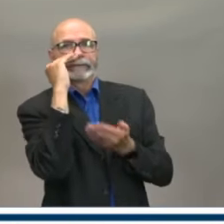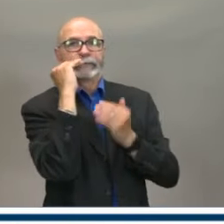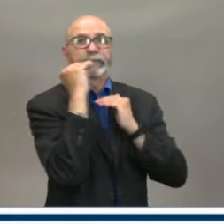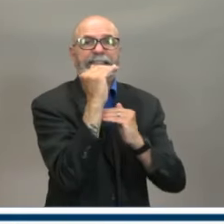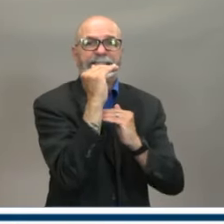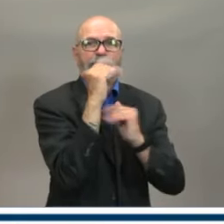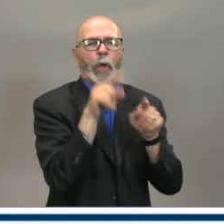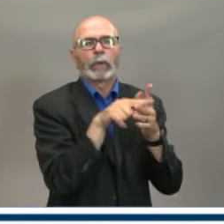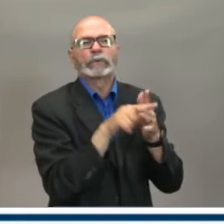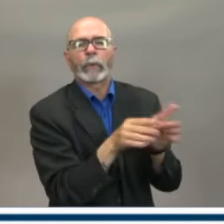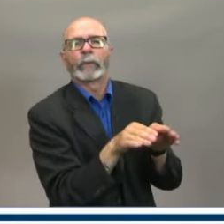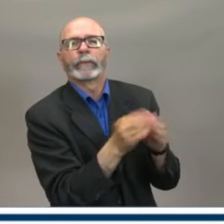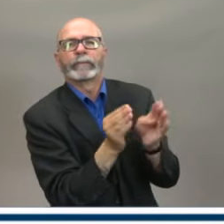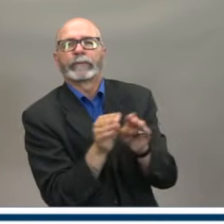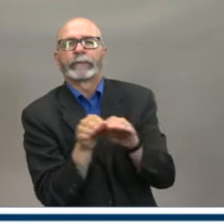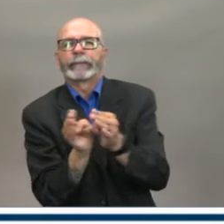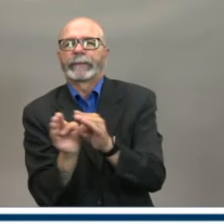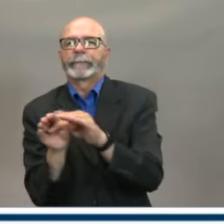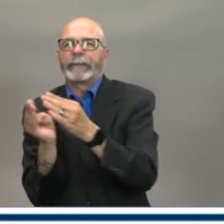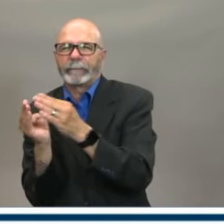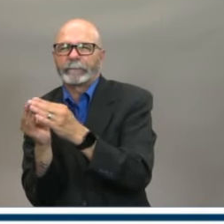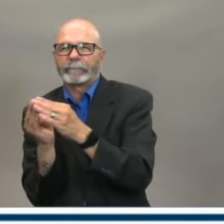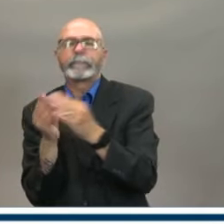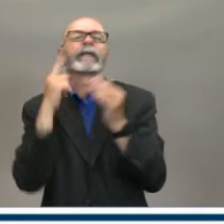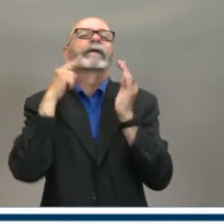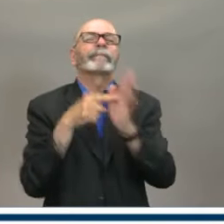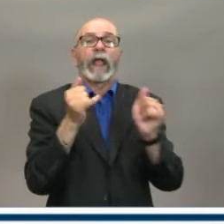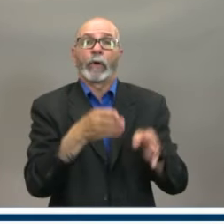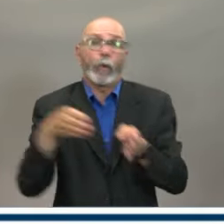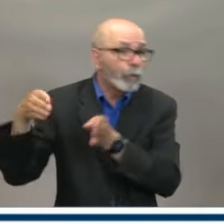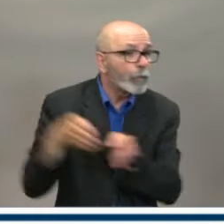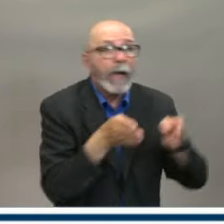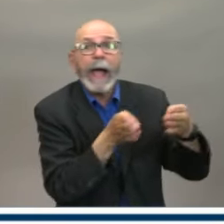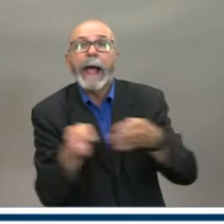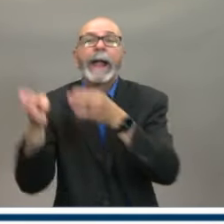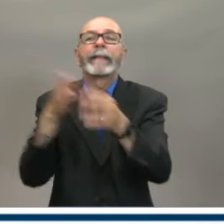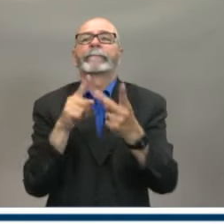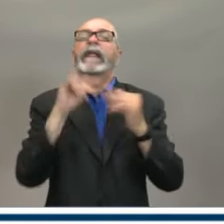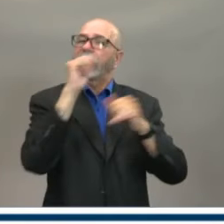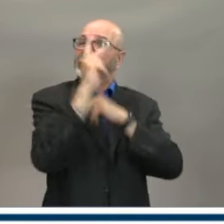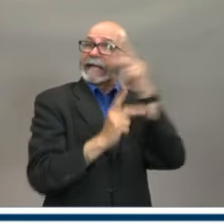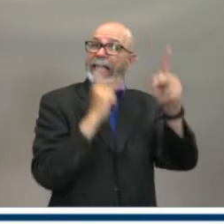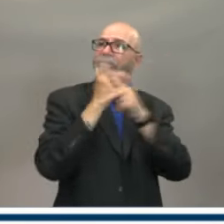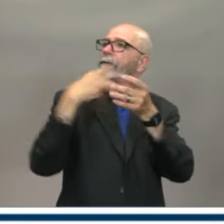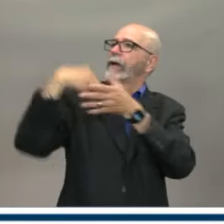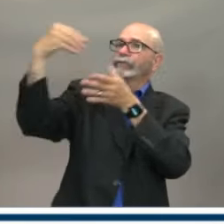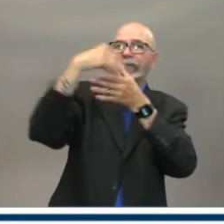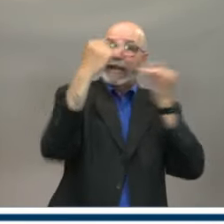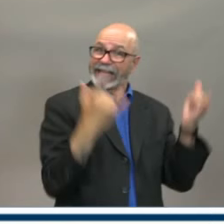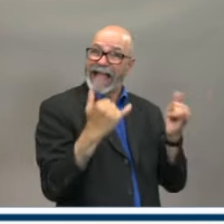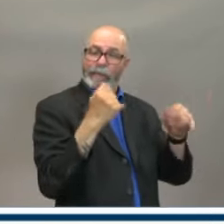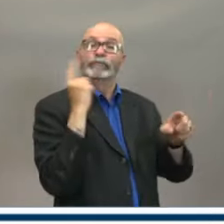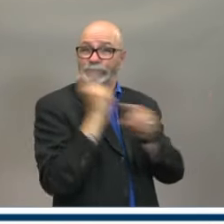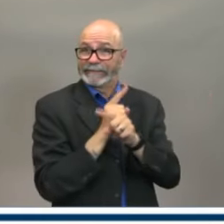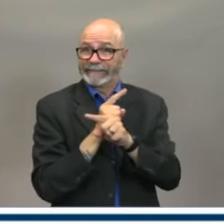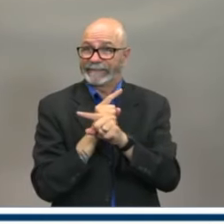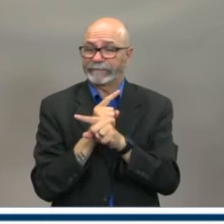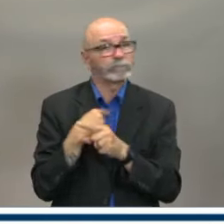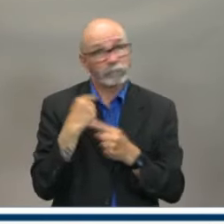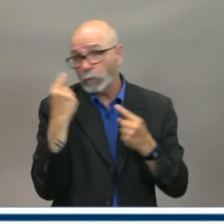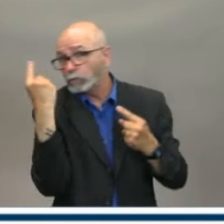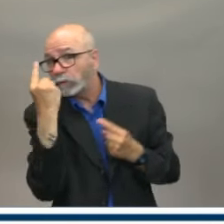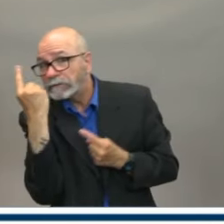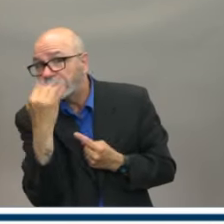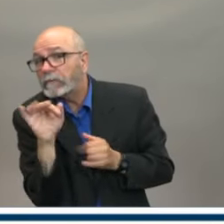activities like hiking trails, like fishing, like things like that. So I was wondering if there's anything else imminent